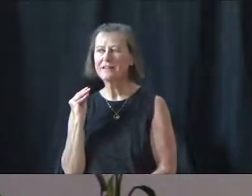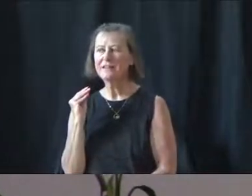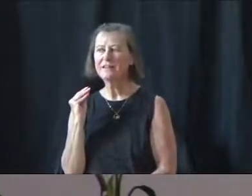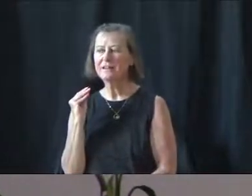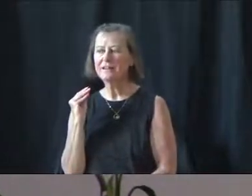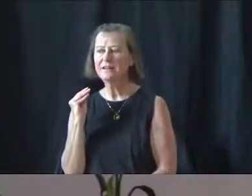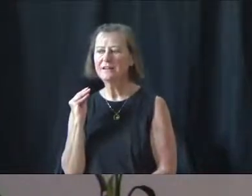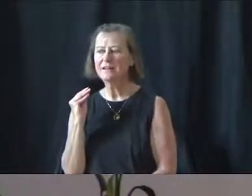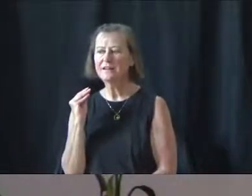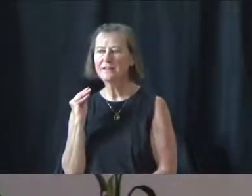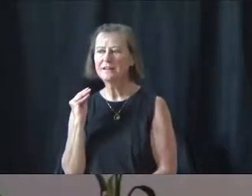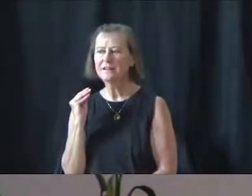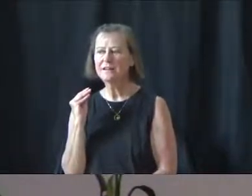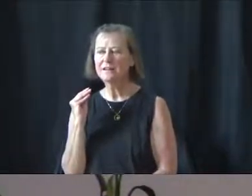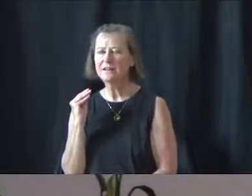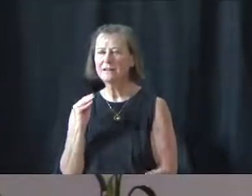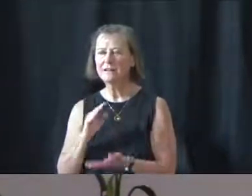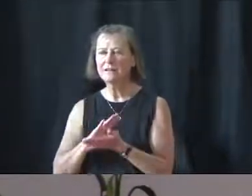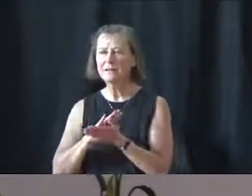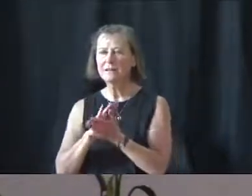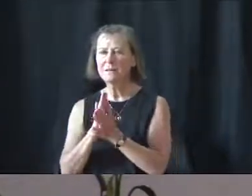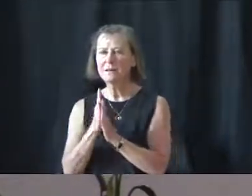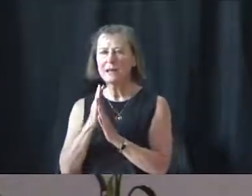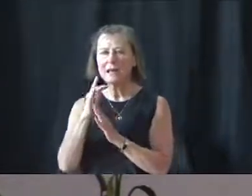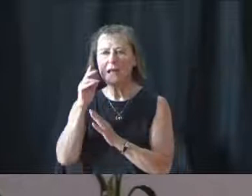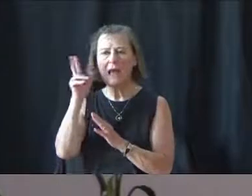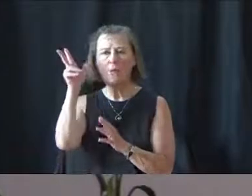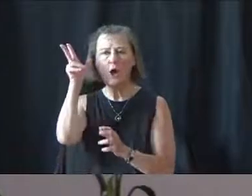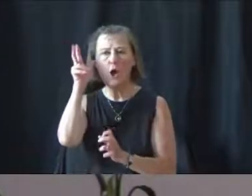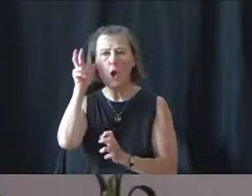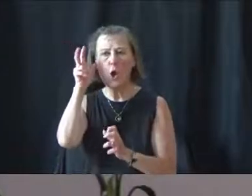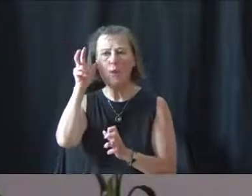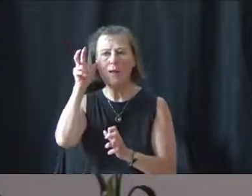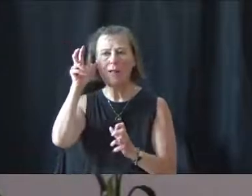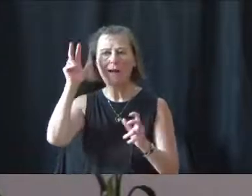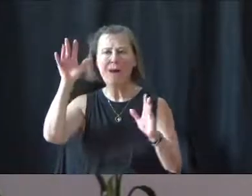It became aural magnificence.